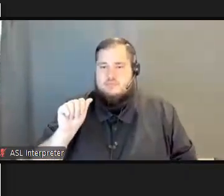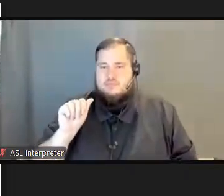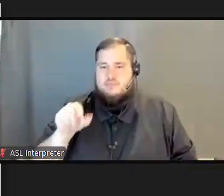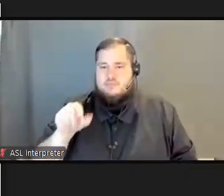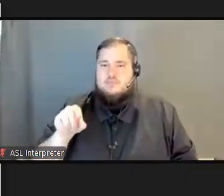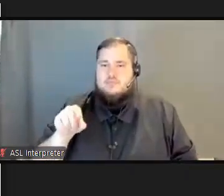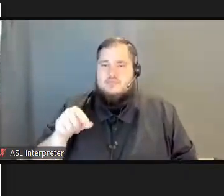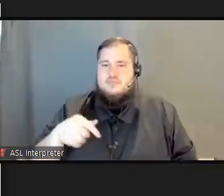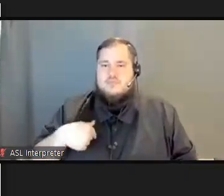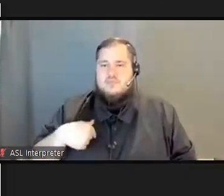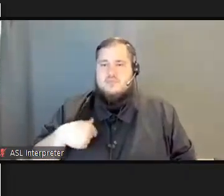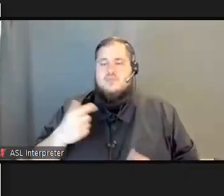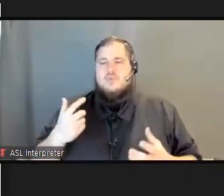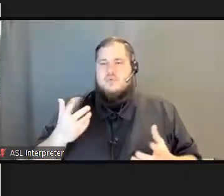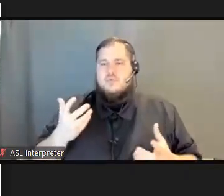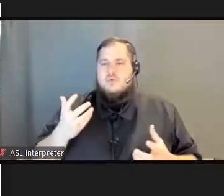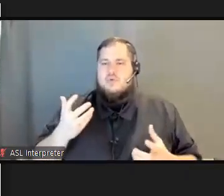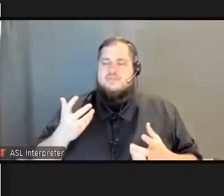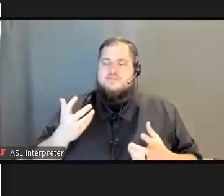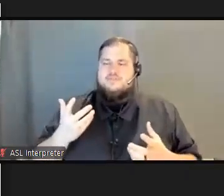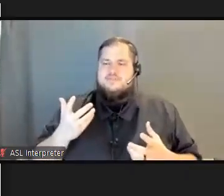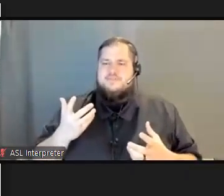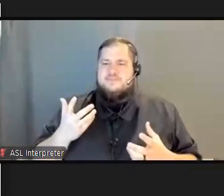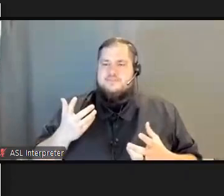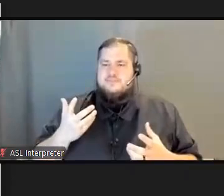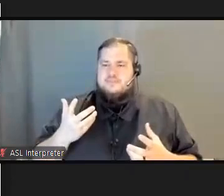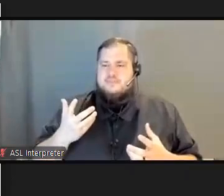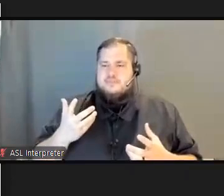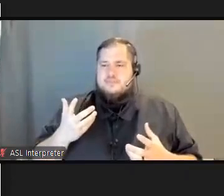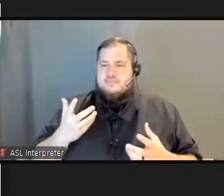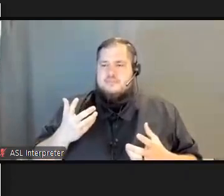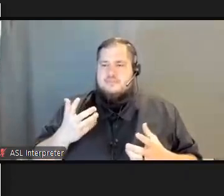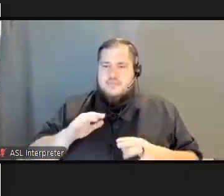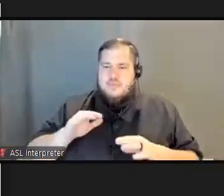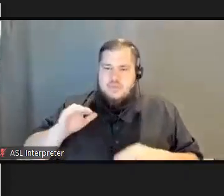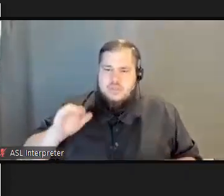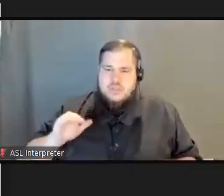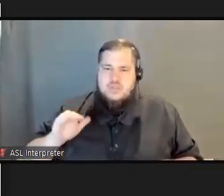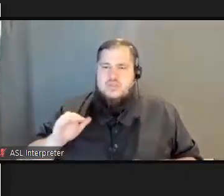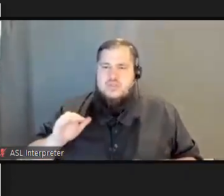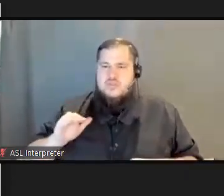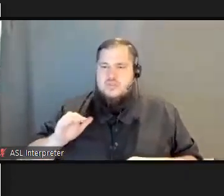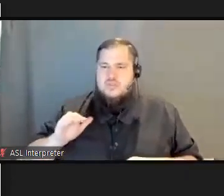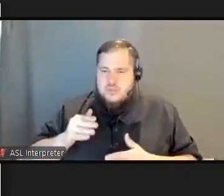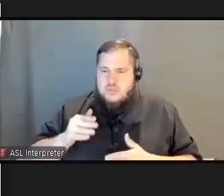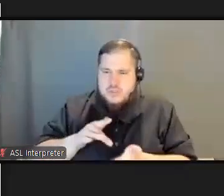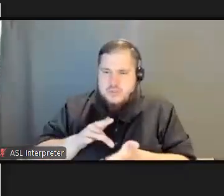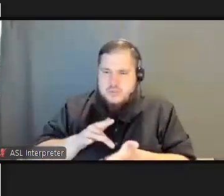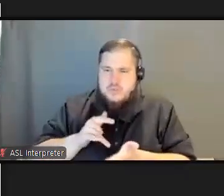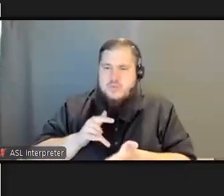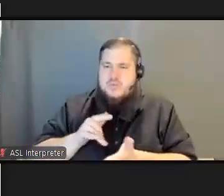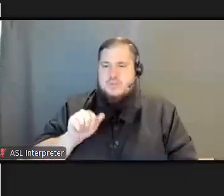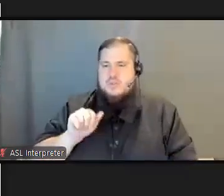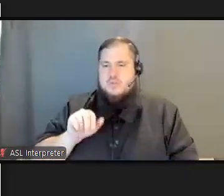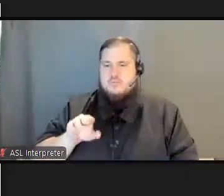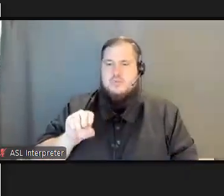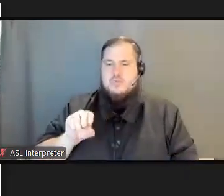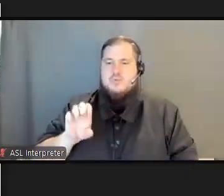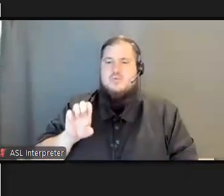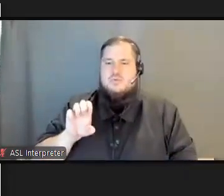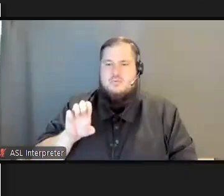I just bring up with child youth involvement with the jail-based services.